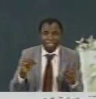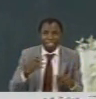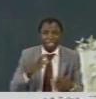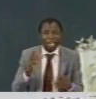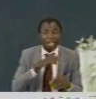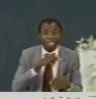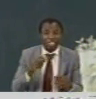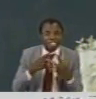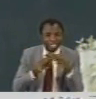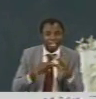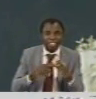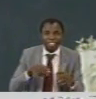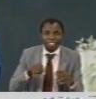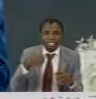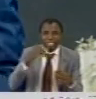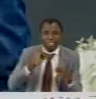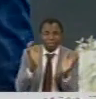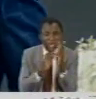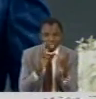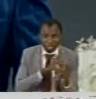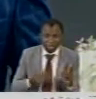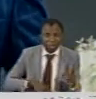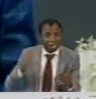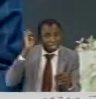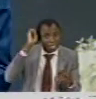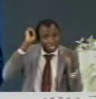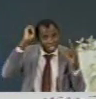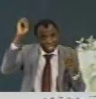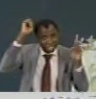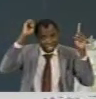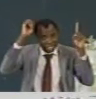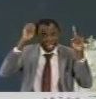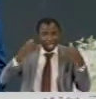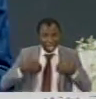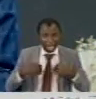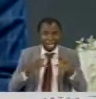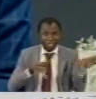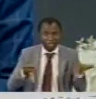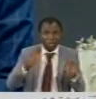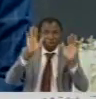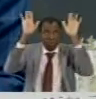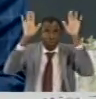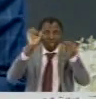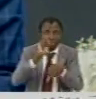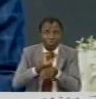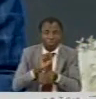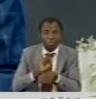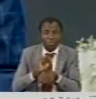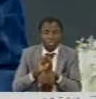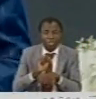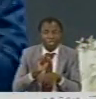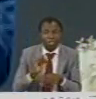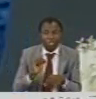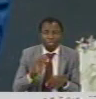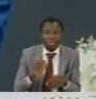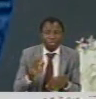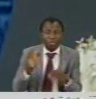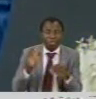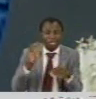Lord. He has done wonderful things in your life. Start coming out. Start coming